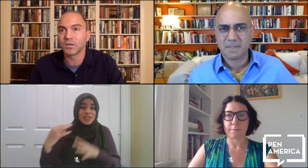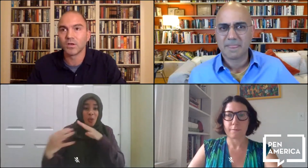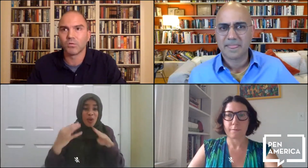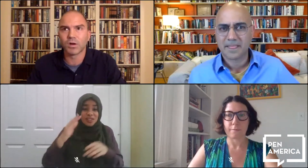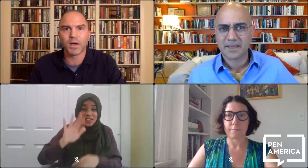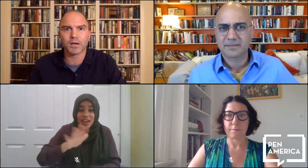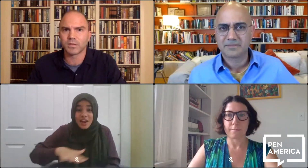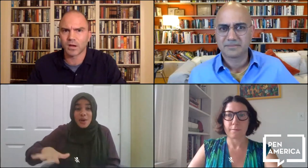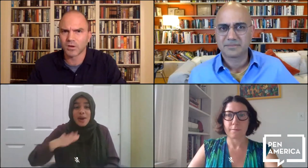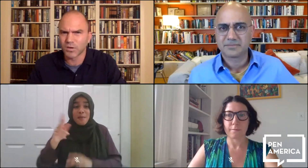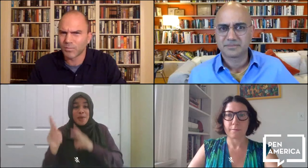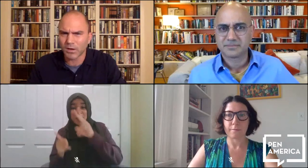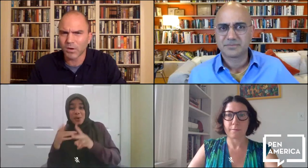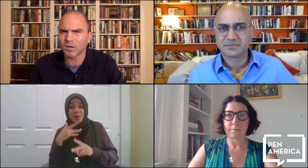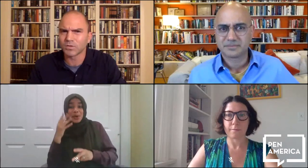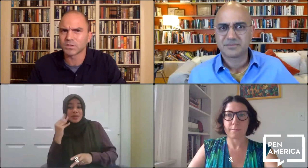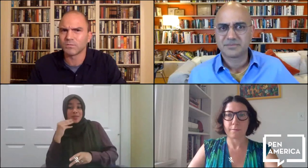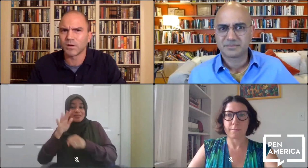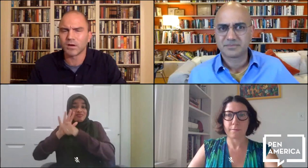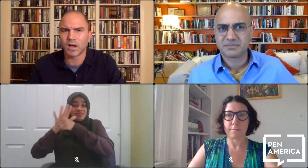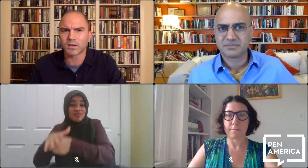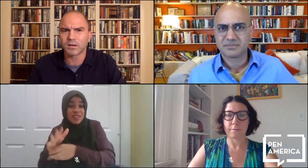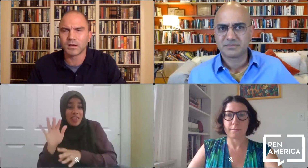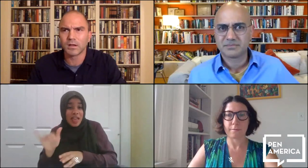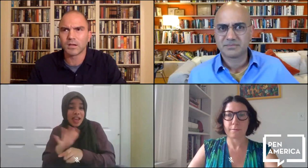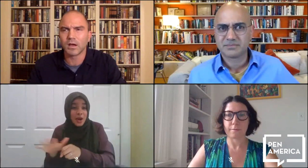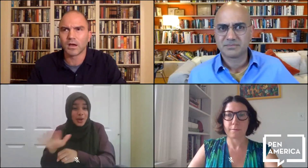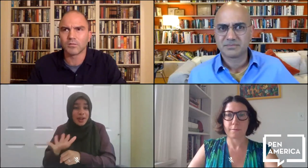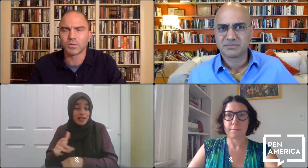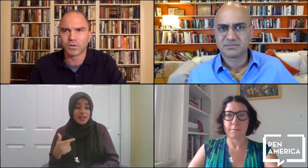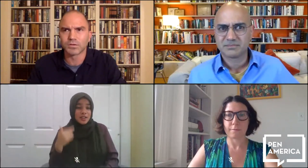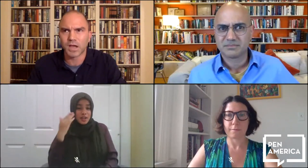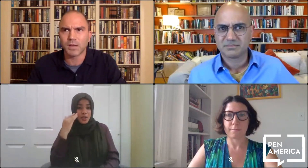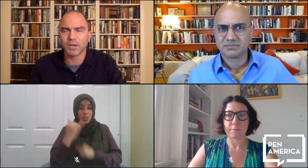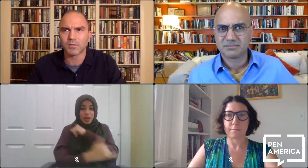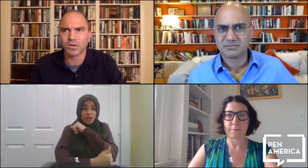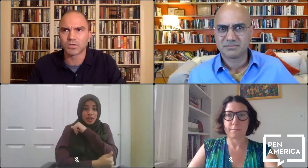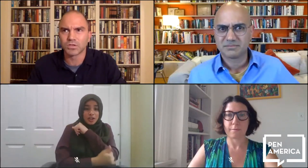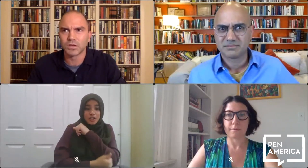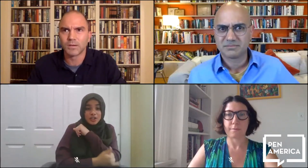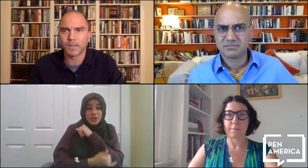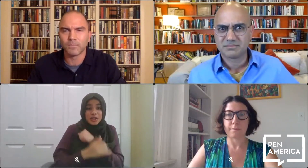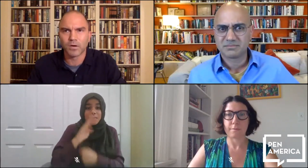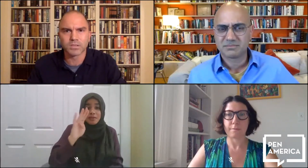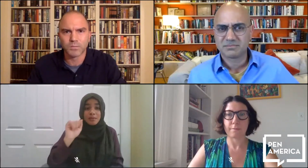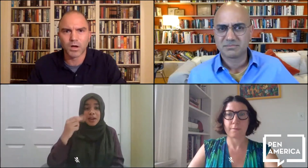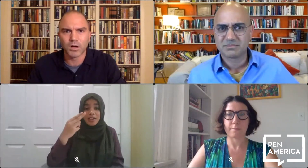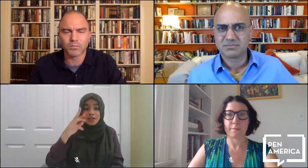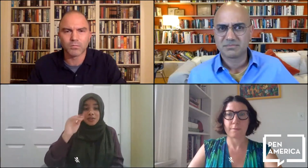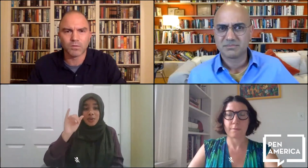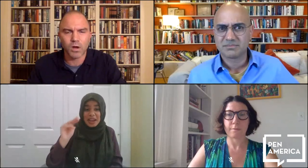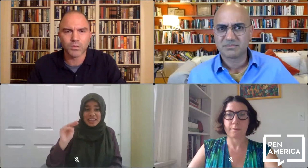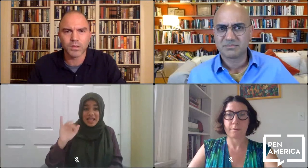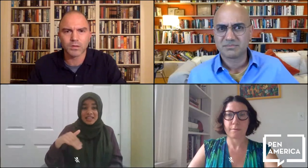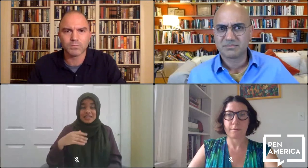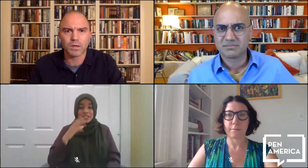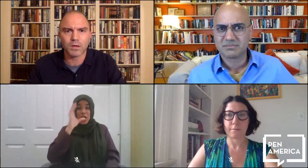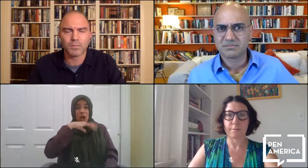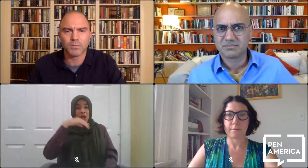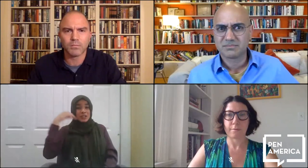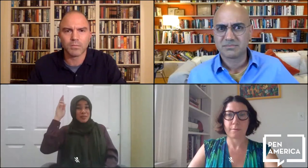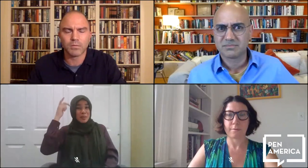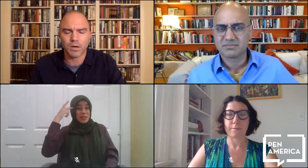countries? What about the country of Bahrain, which is a very odd political dynamic in which a very small and wealthy